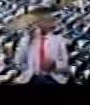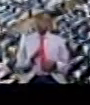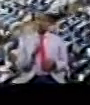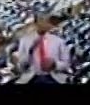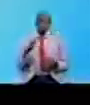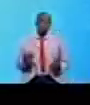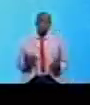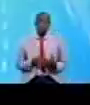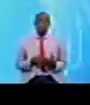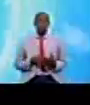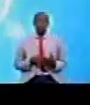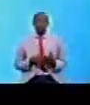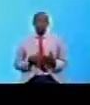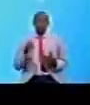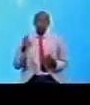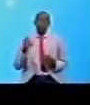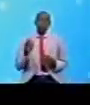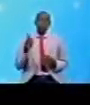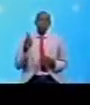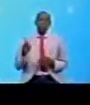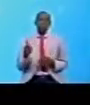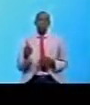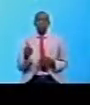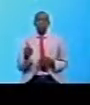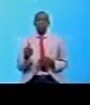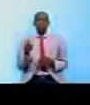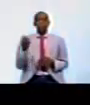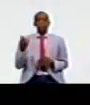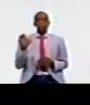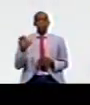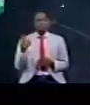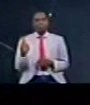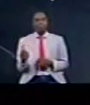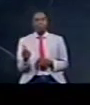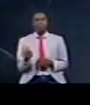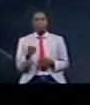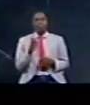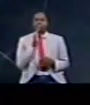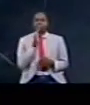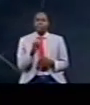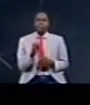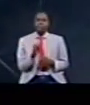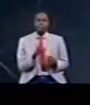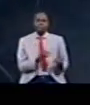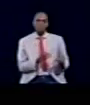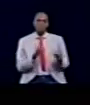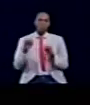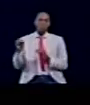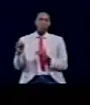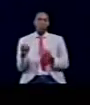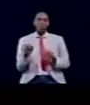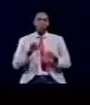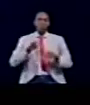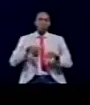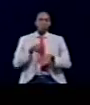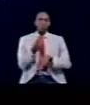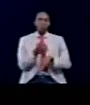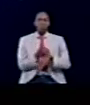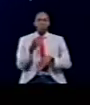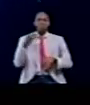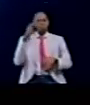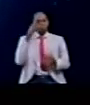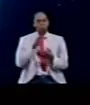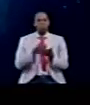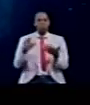that it takes for us to really take care of our family spiritually, physically, financially, socially, psychologically, and